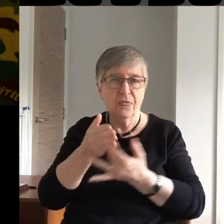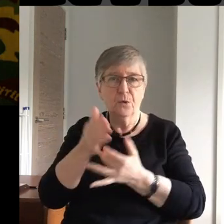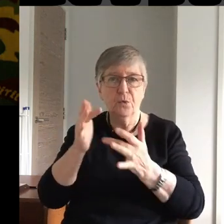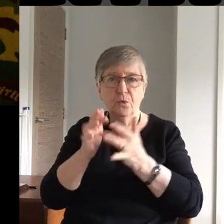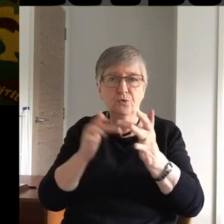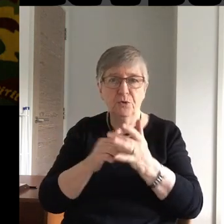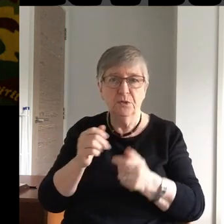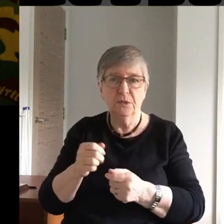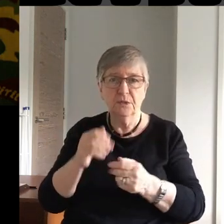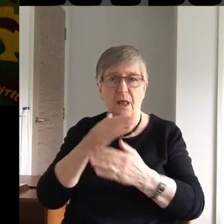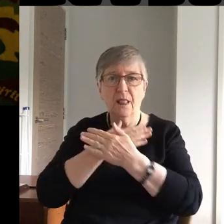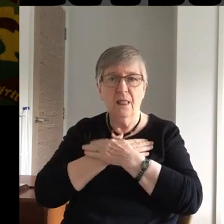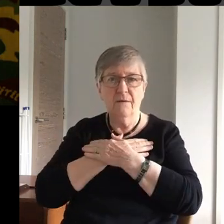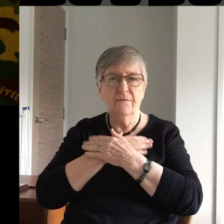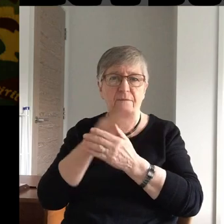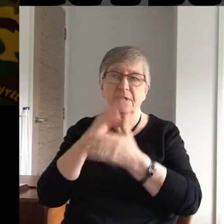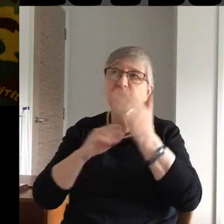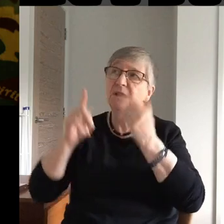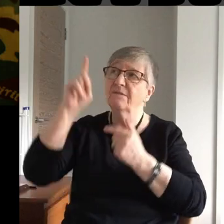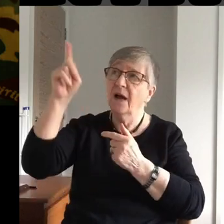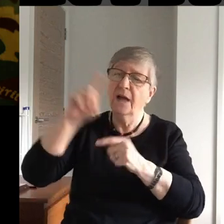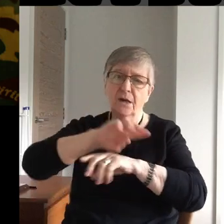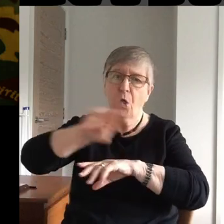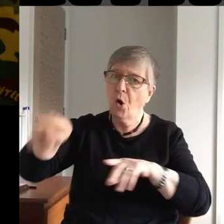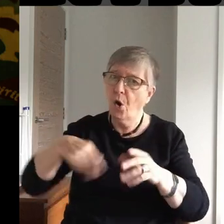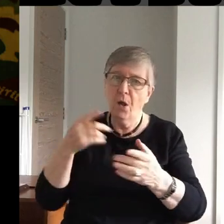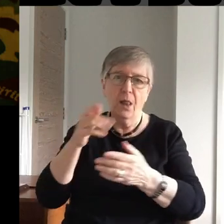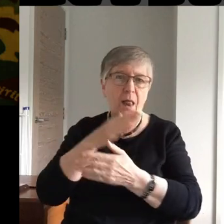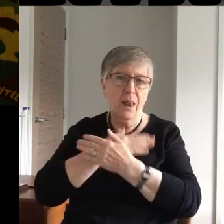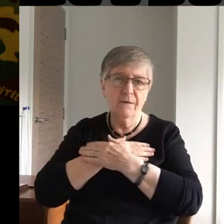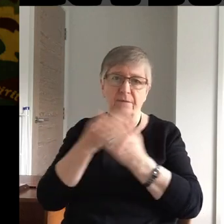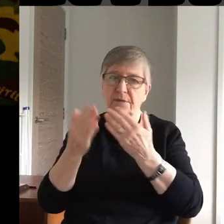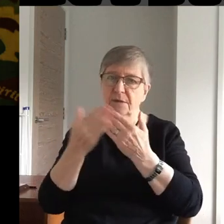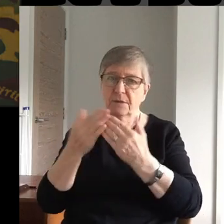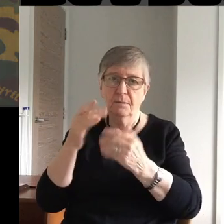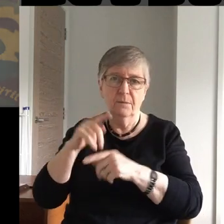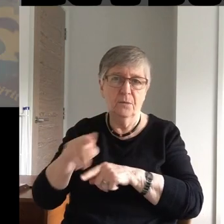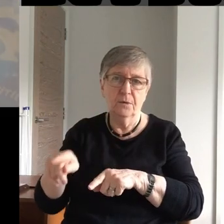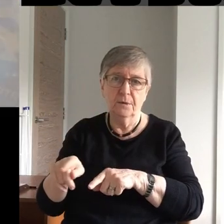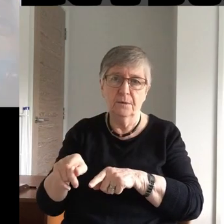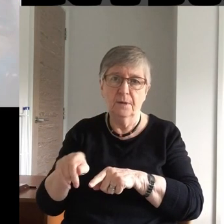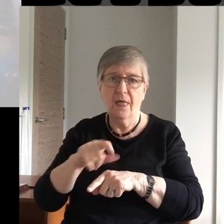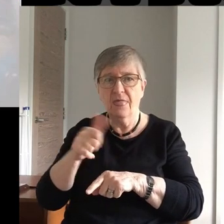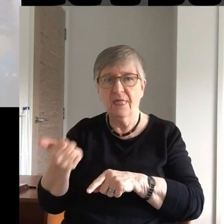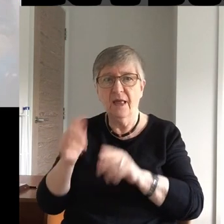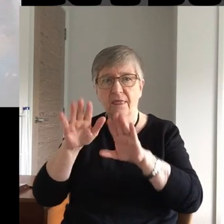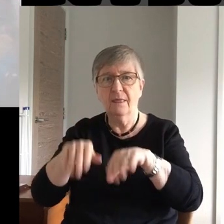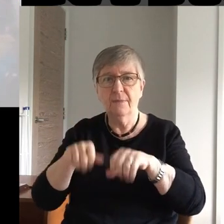Love divine, all loves excelling. And after that, the blessing of the words of the grace.